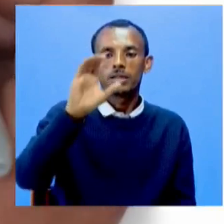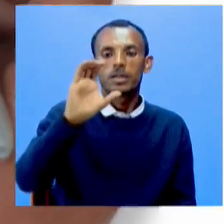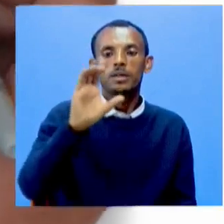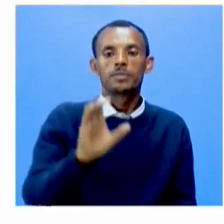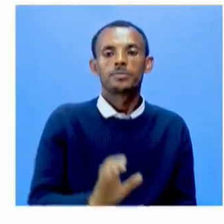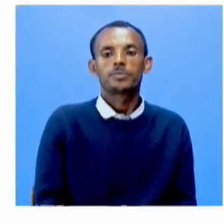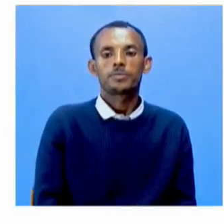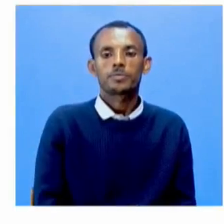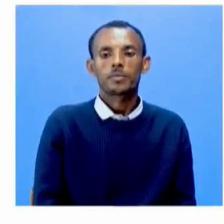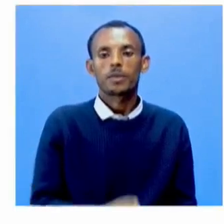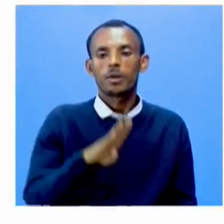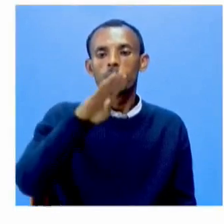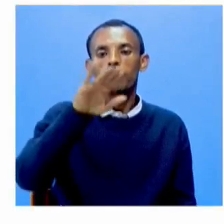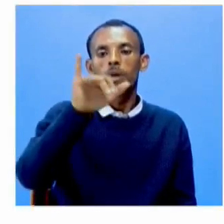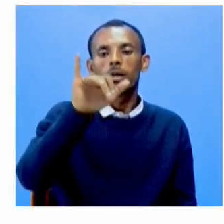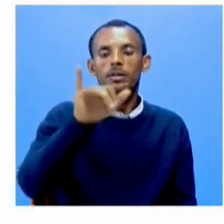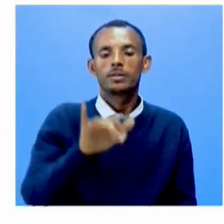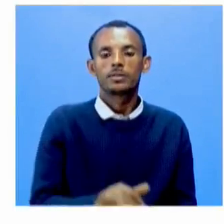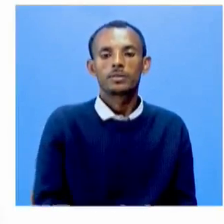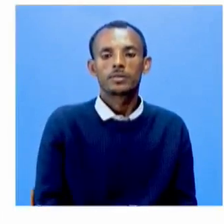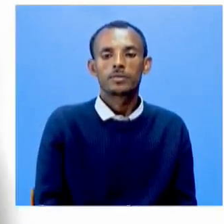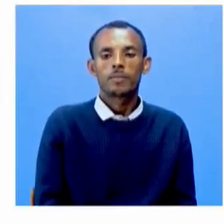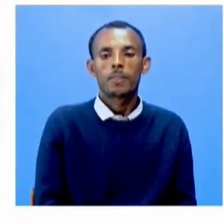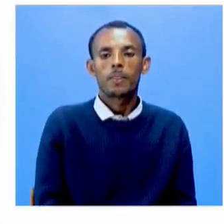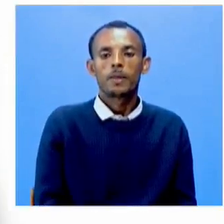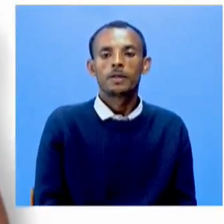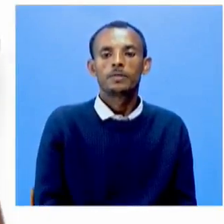ADC by